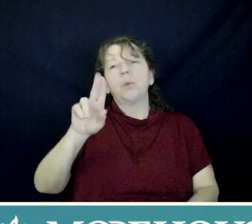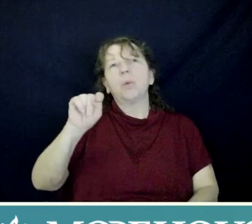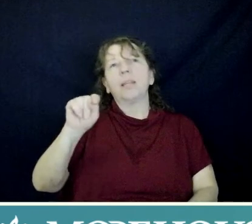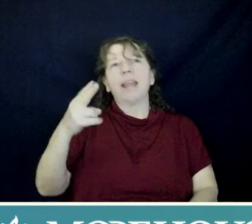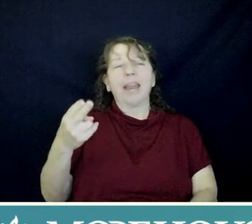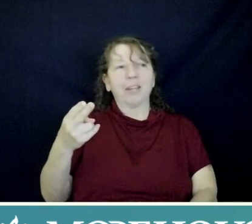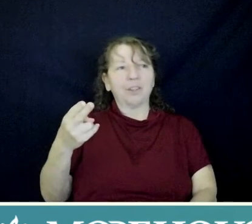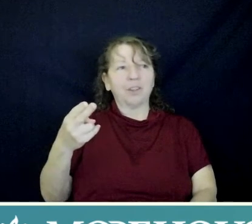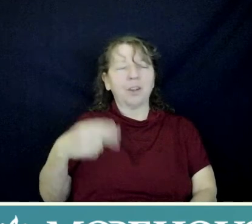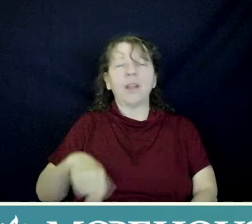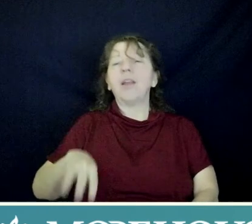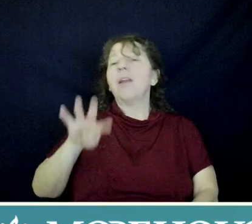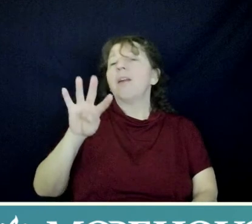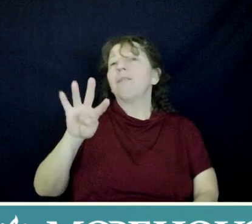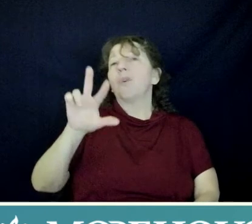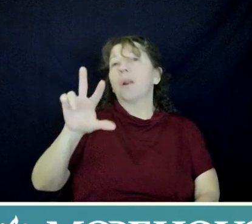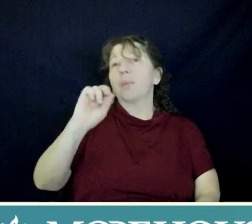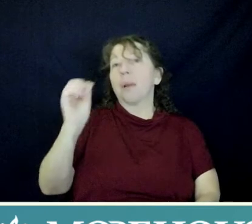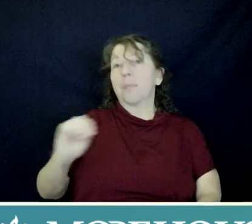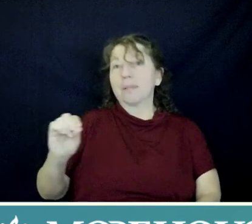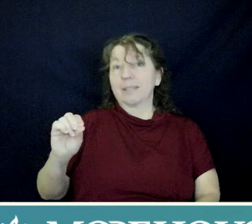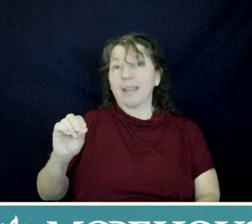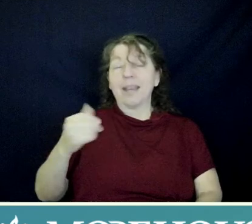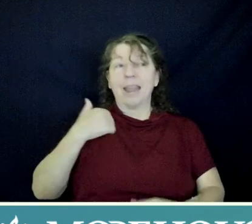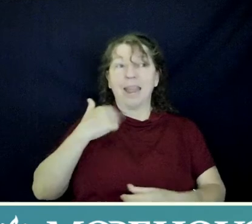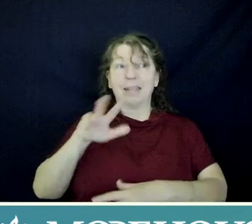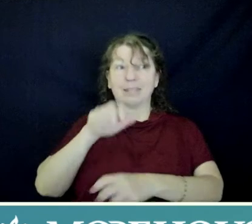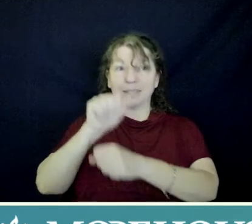and 43% were scheduled. 37